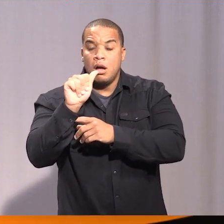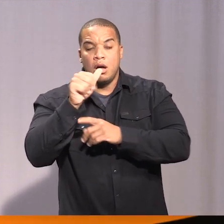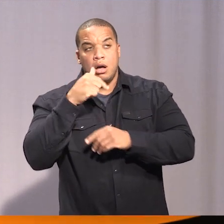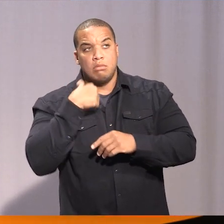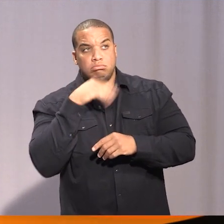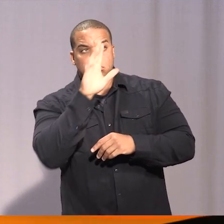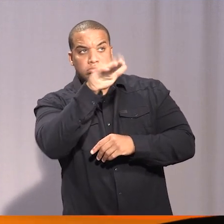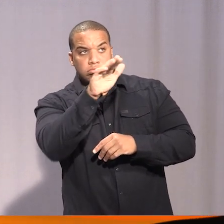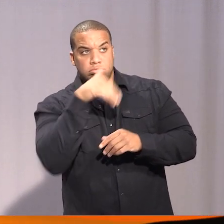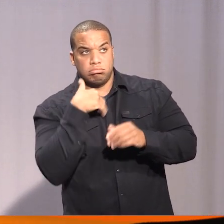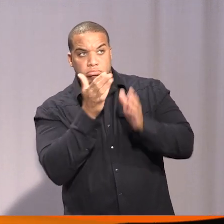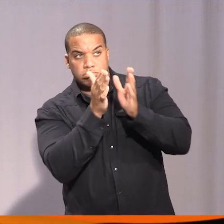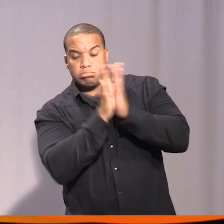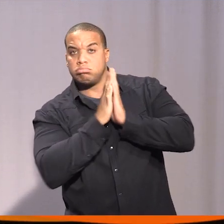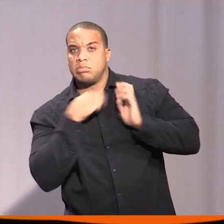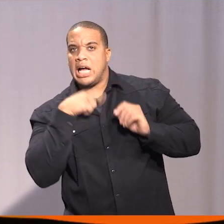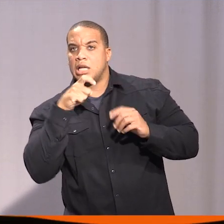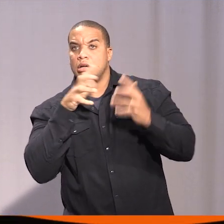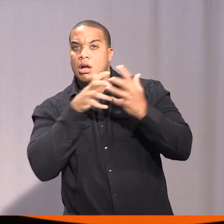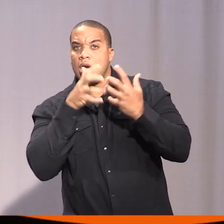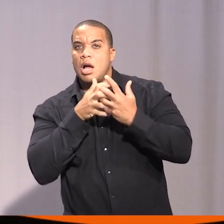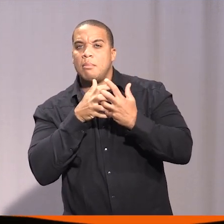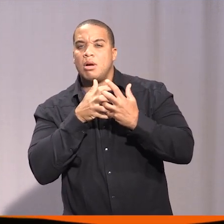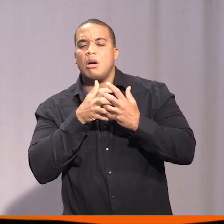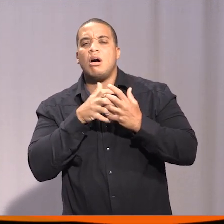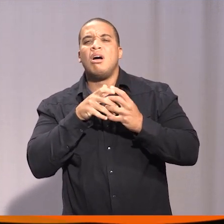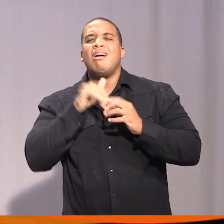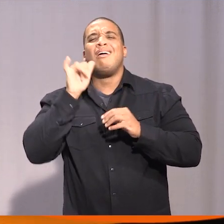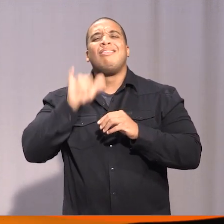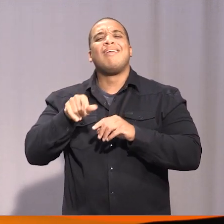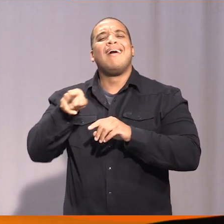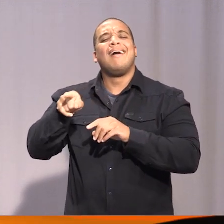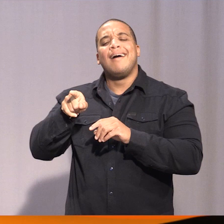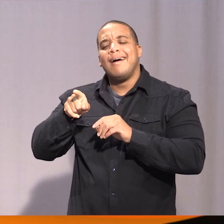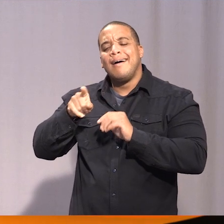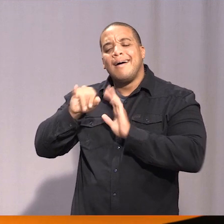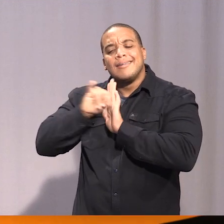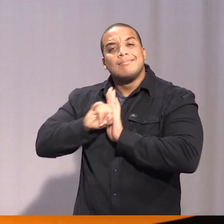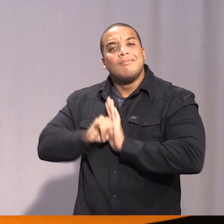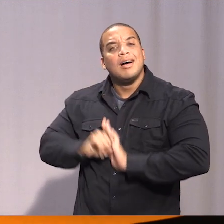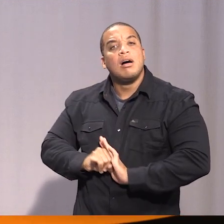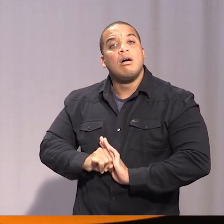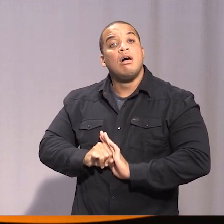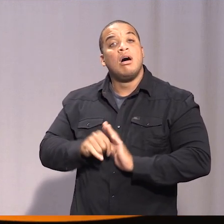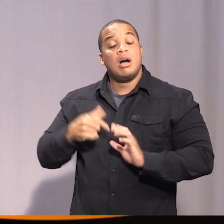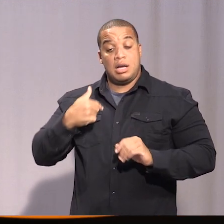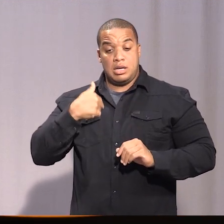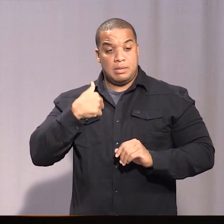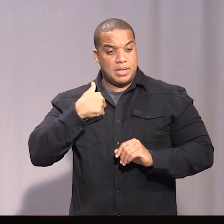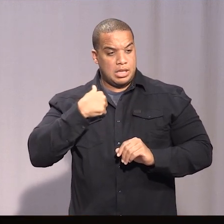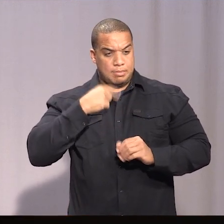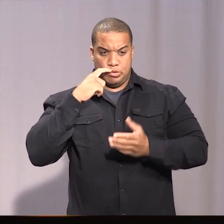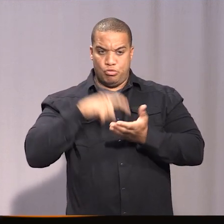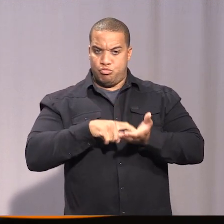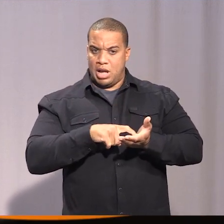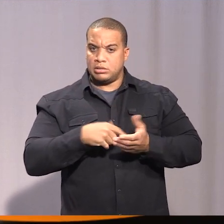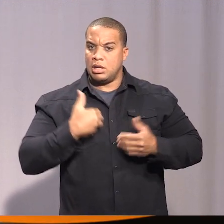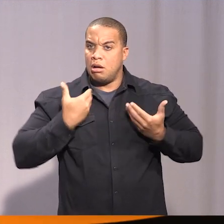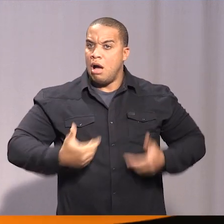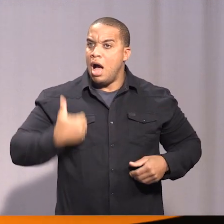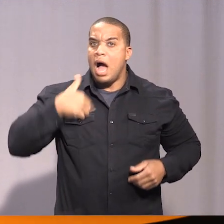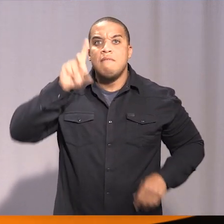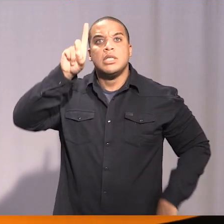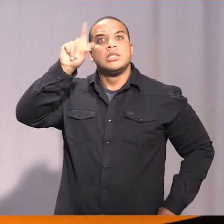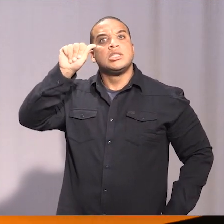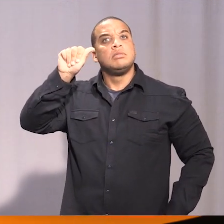requests accommodations. So self-identification or identify means the student recognizes that they have a